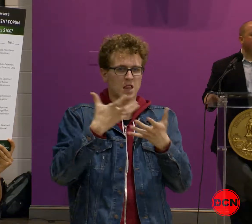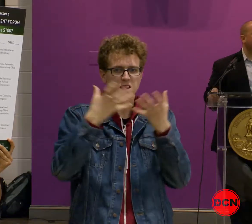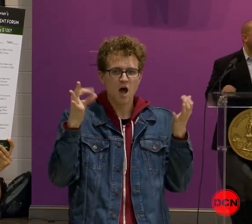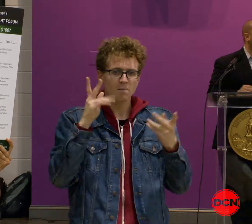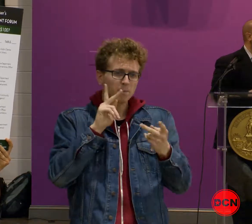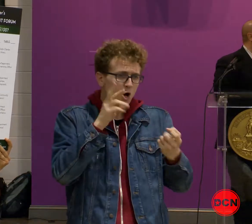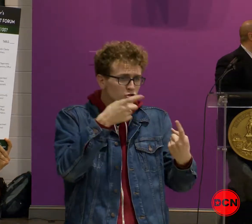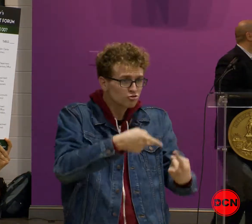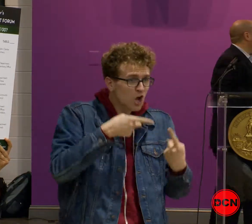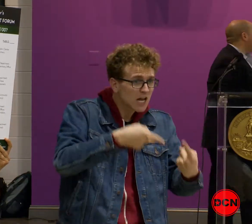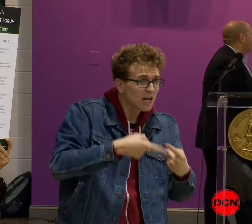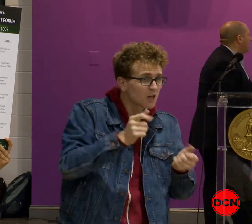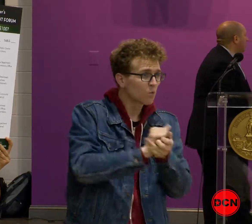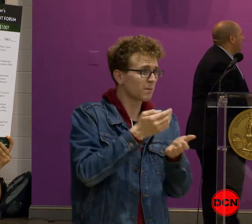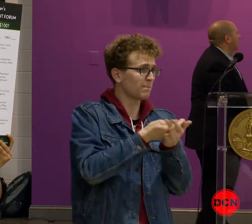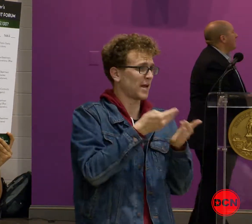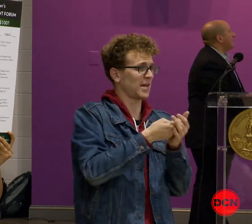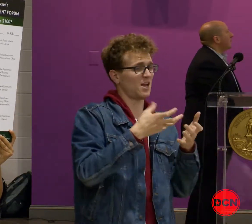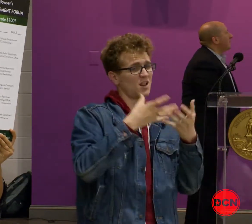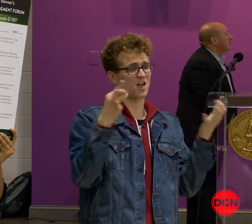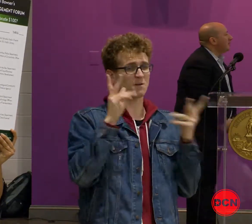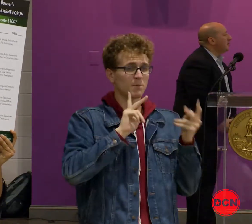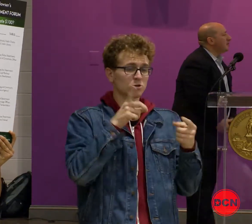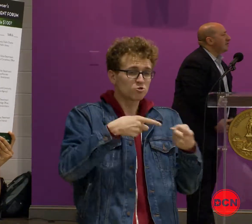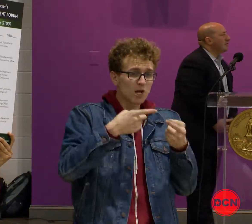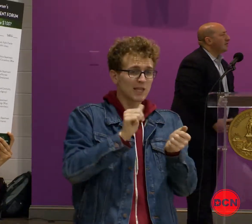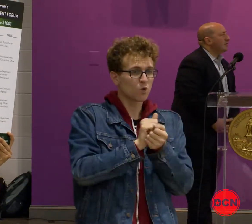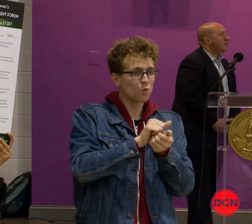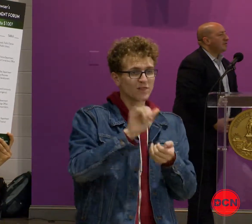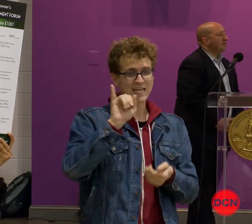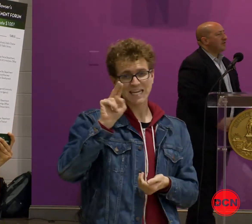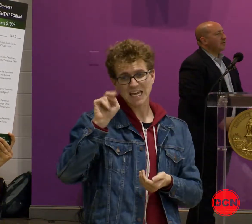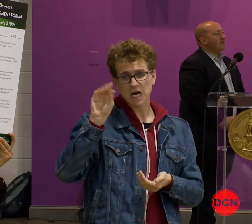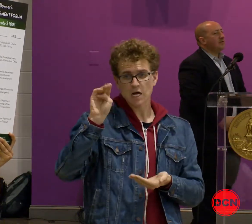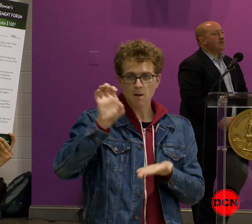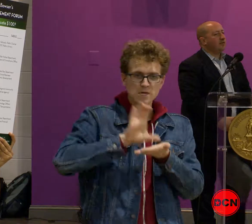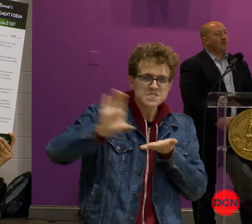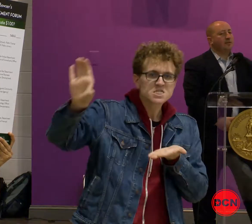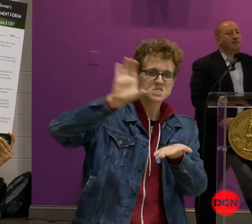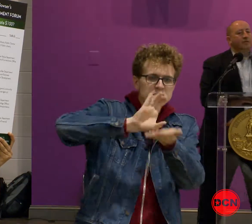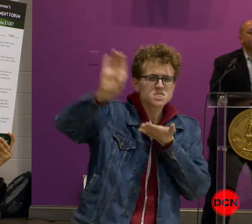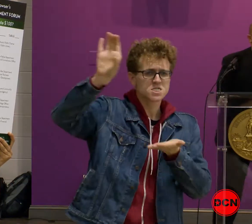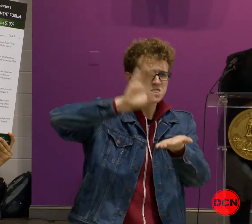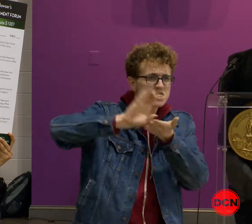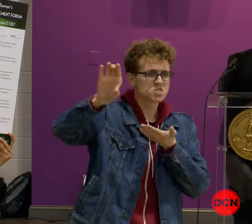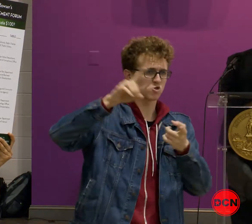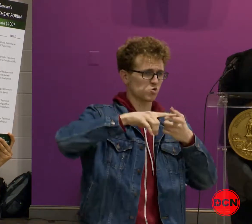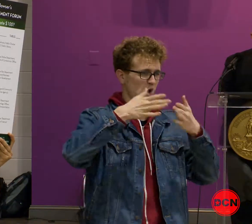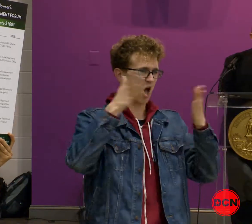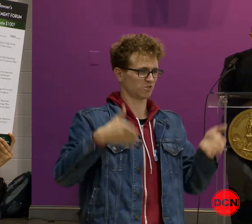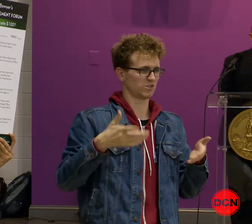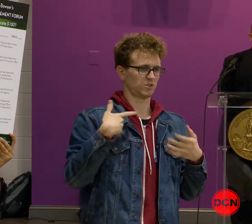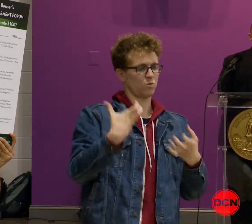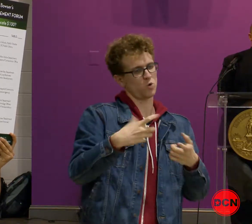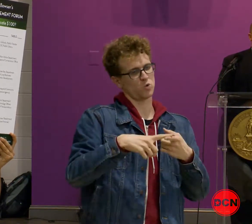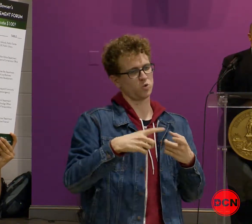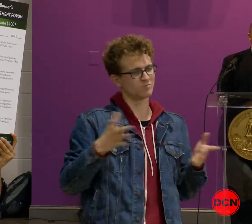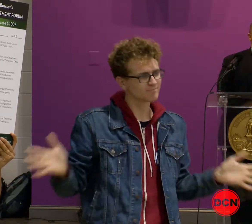need to put our money where we put our mouth at. And so we really need to really put our